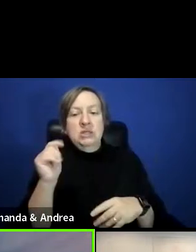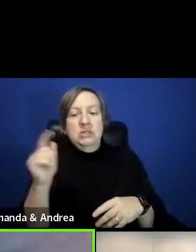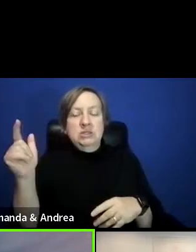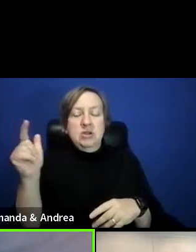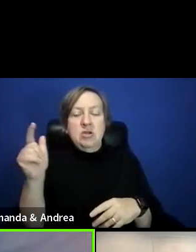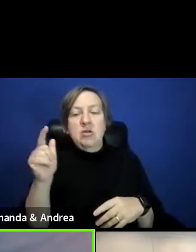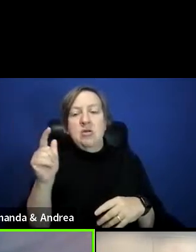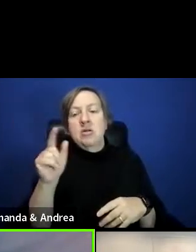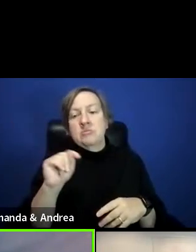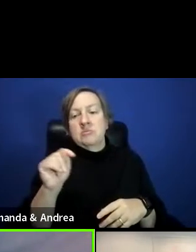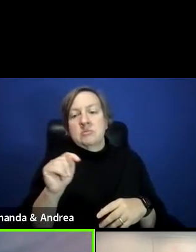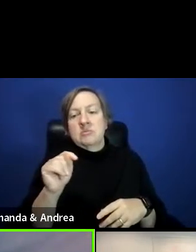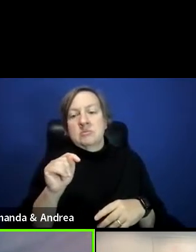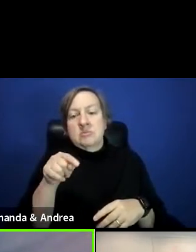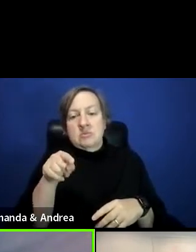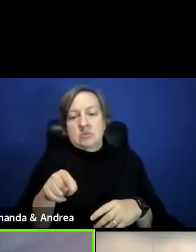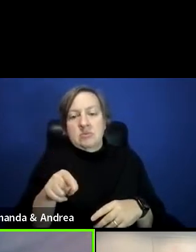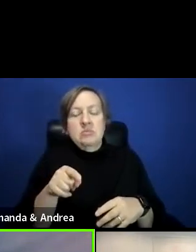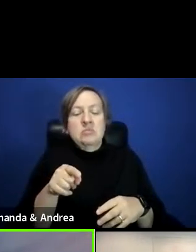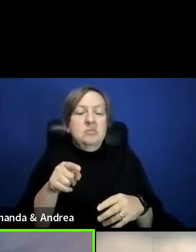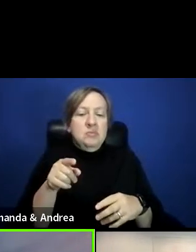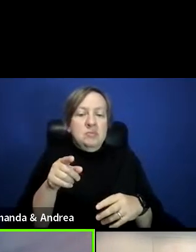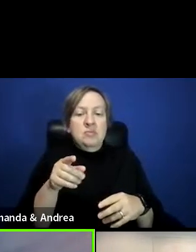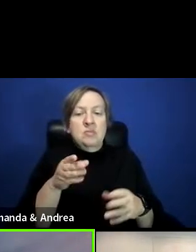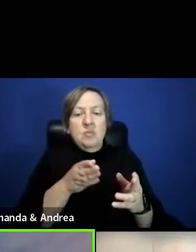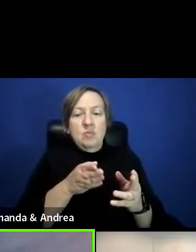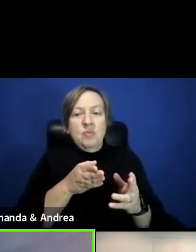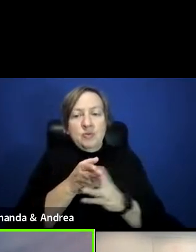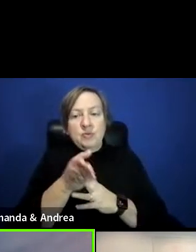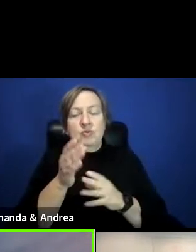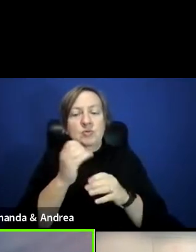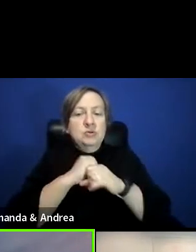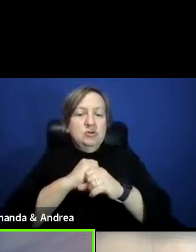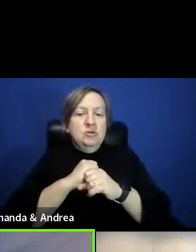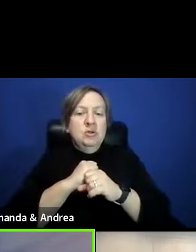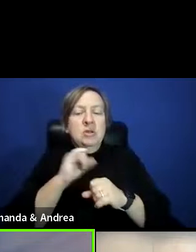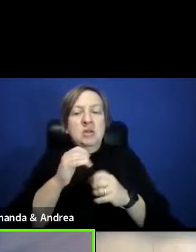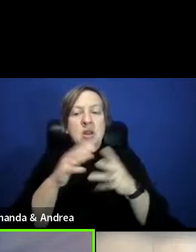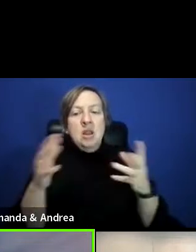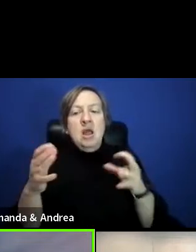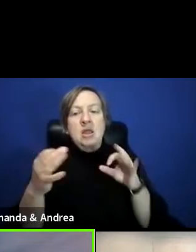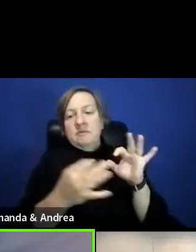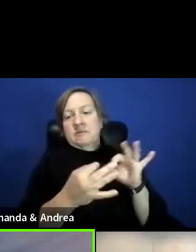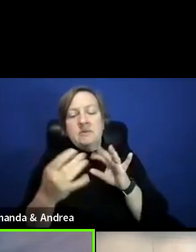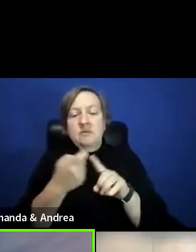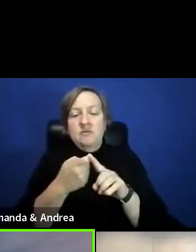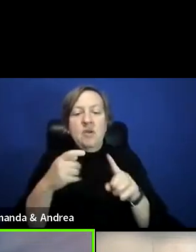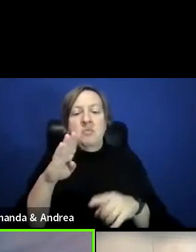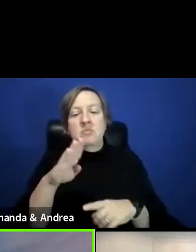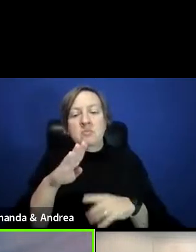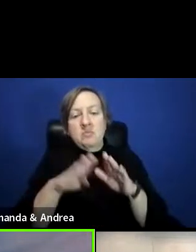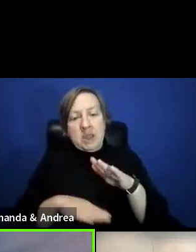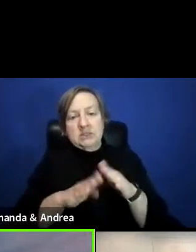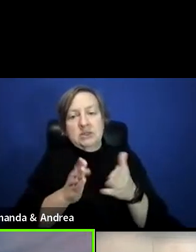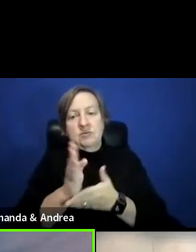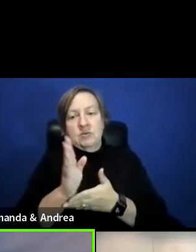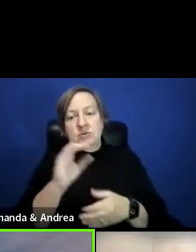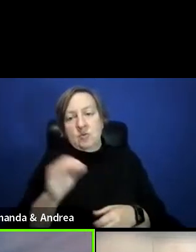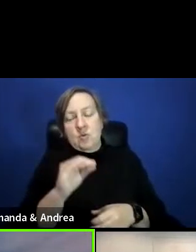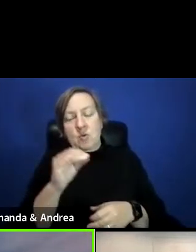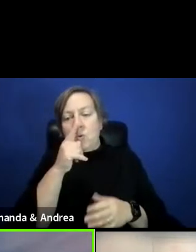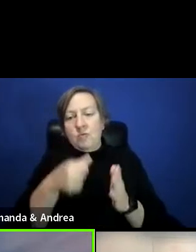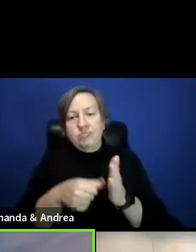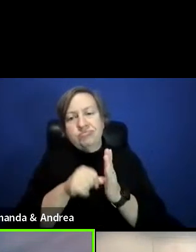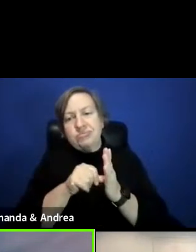And I will say, that was thanks largely to input that we received from Basic Rights Oregon, and really highlighting the importance